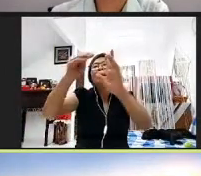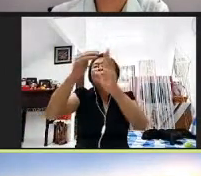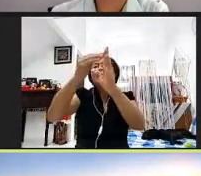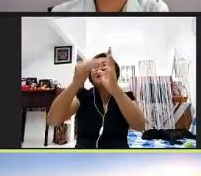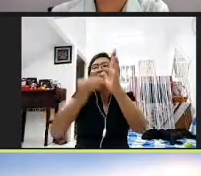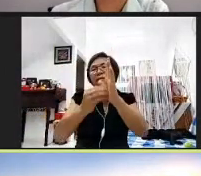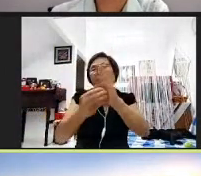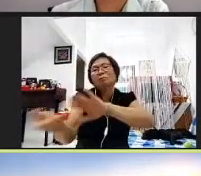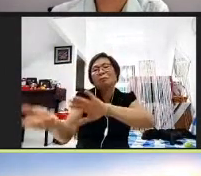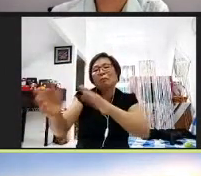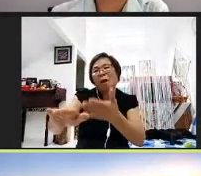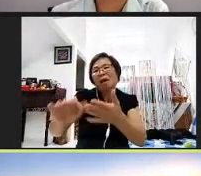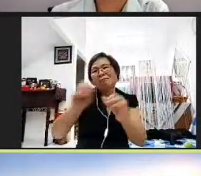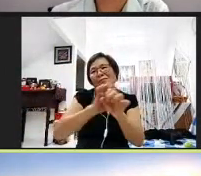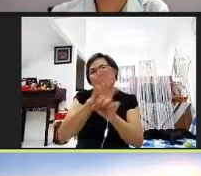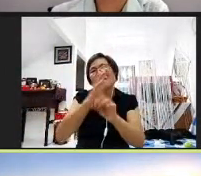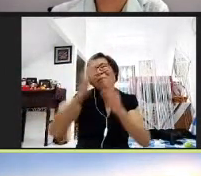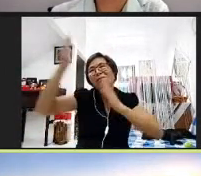disease. In Malaysia,